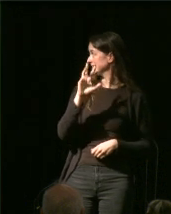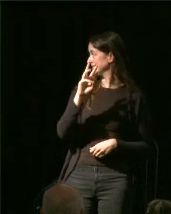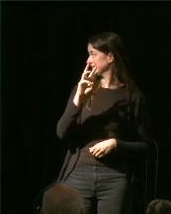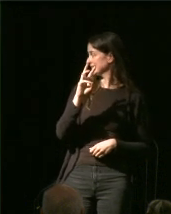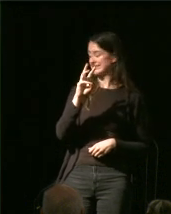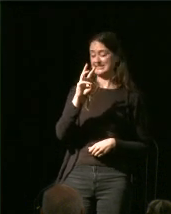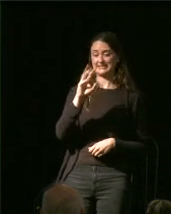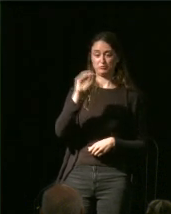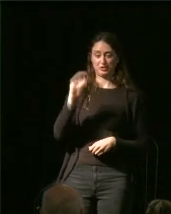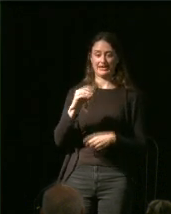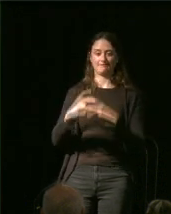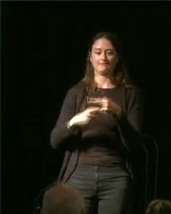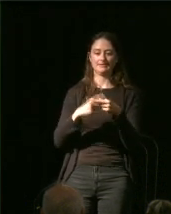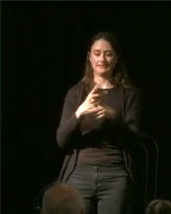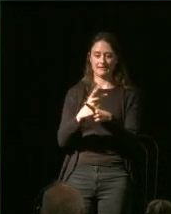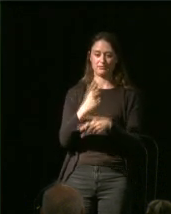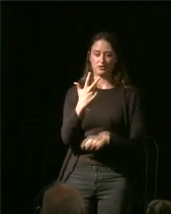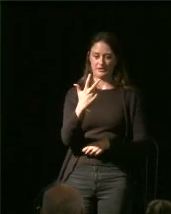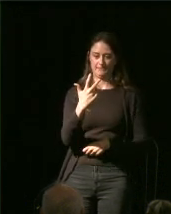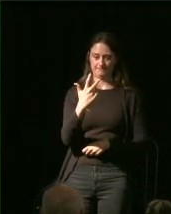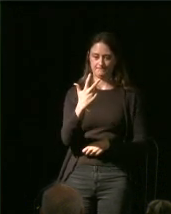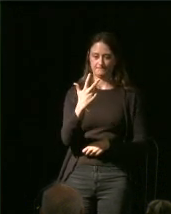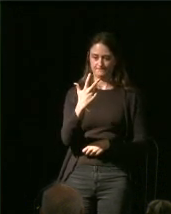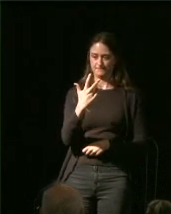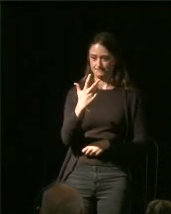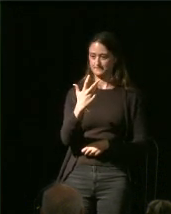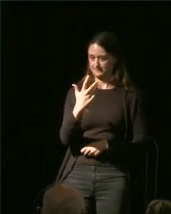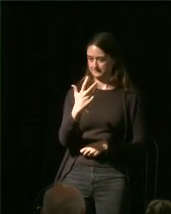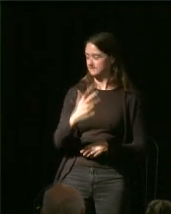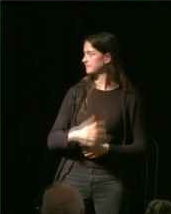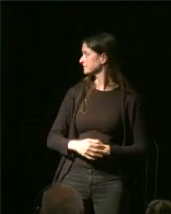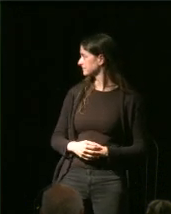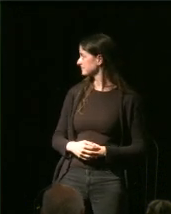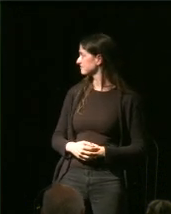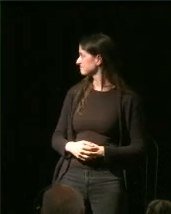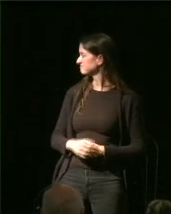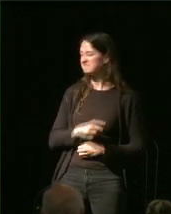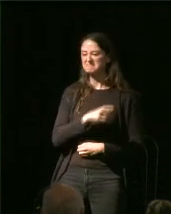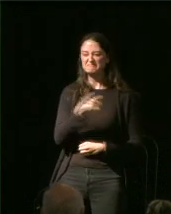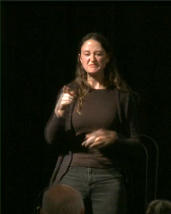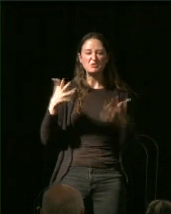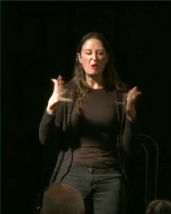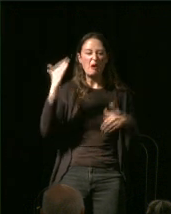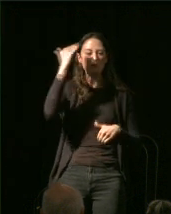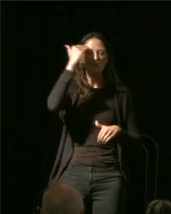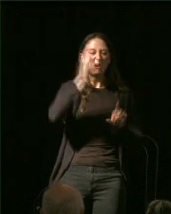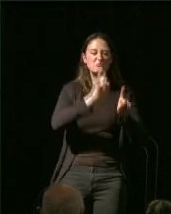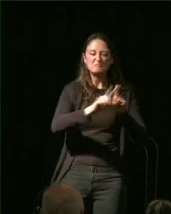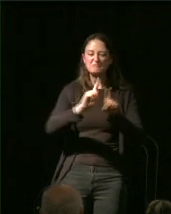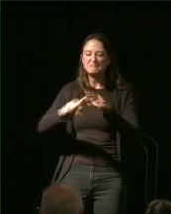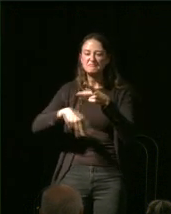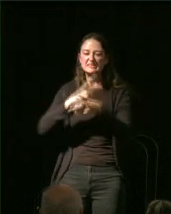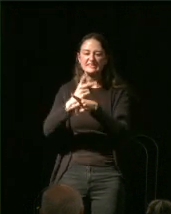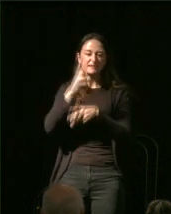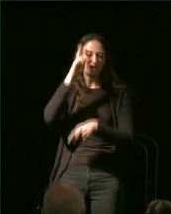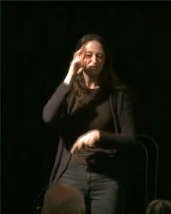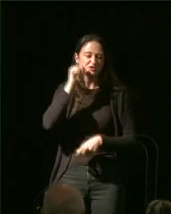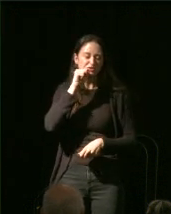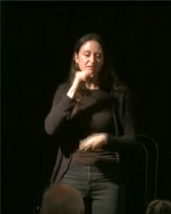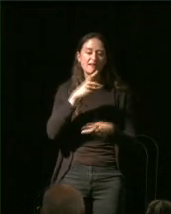Now, we've all heard also about subtypes of Usher syndrome, like type 1B, 2A, 1G. This